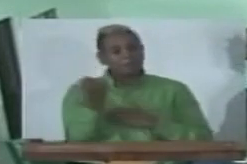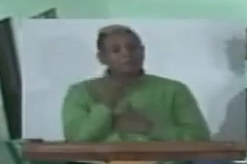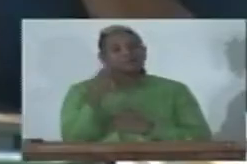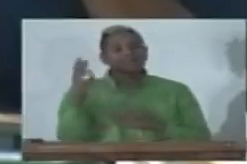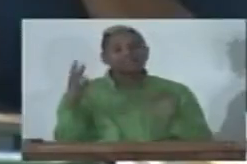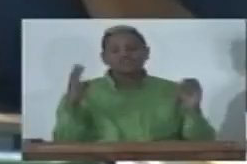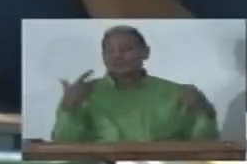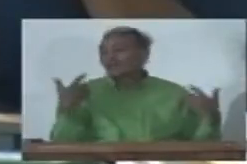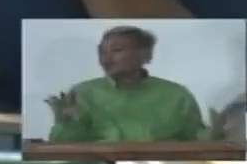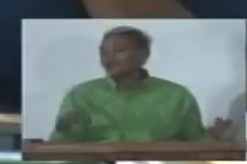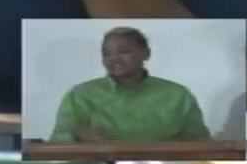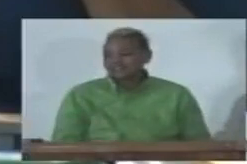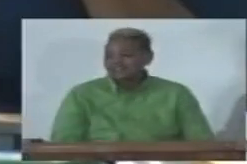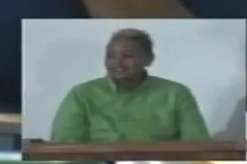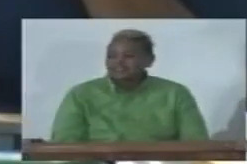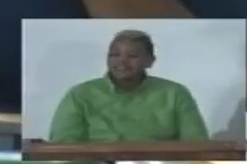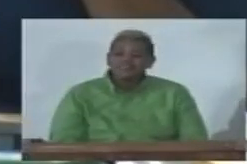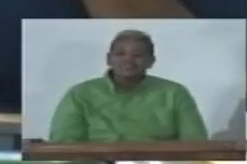want him to laugh at me.